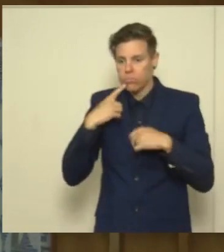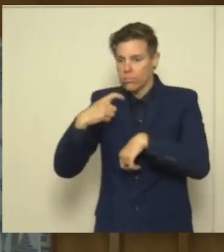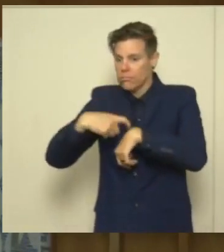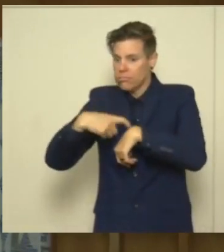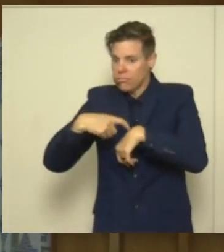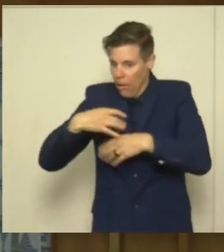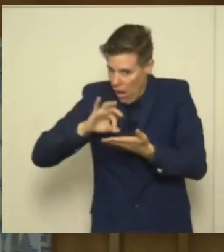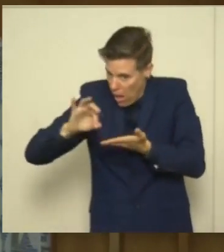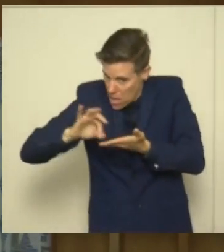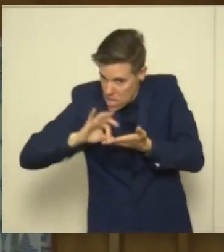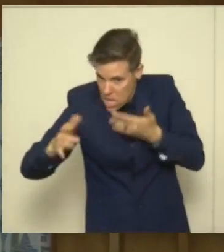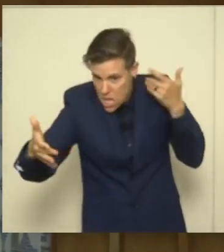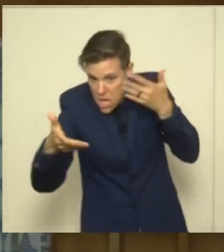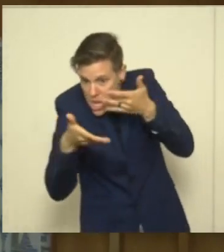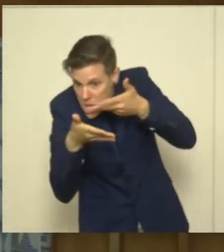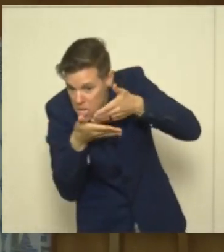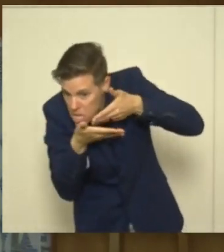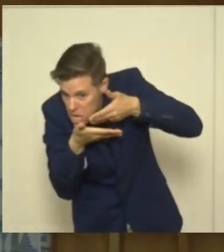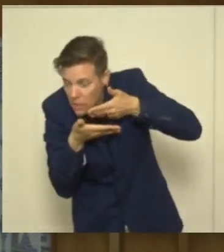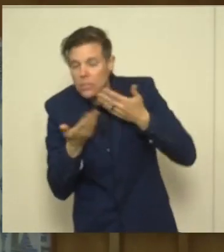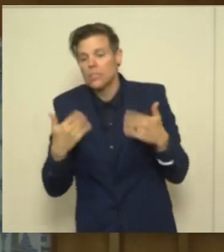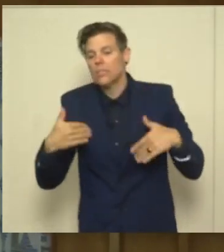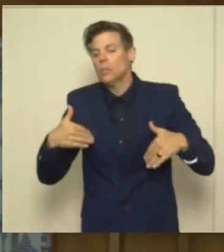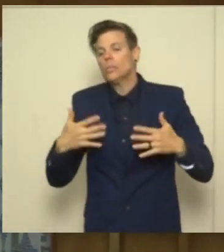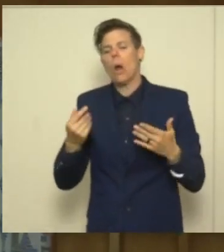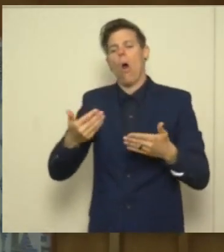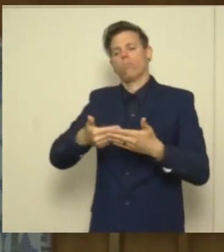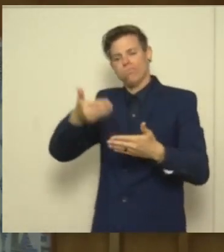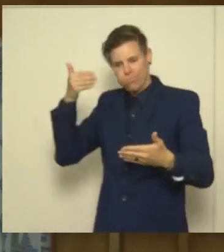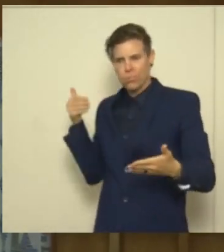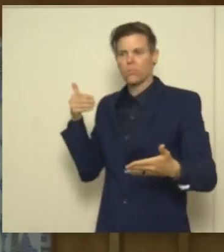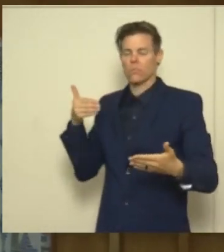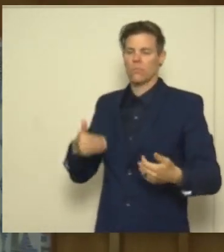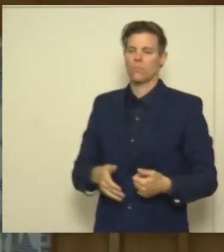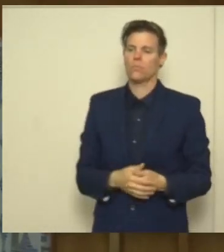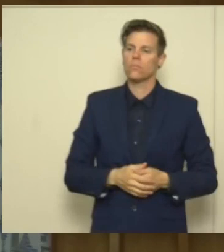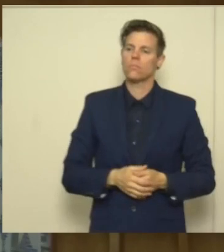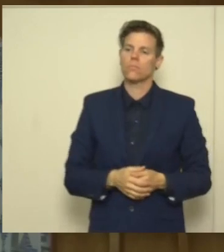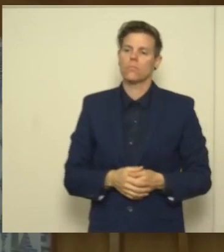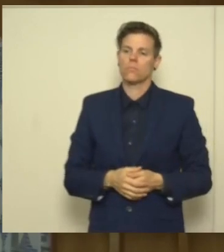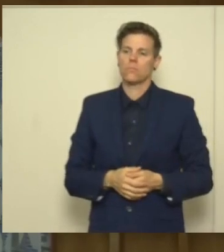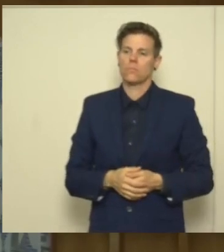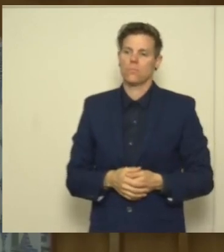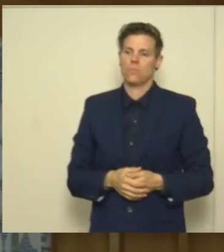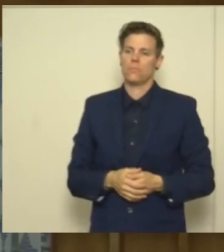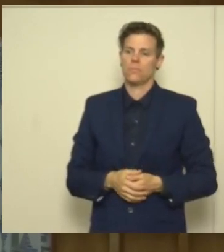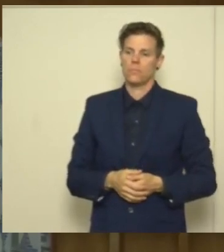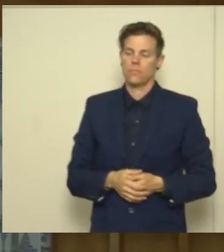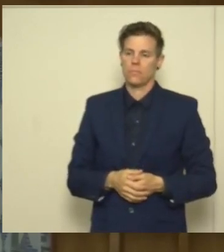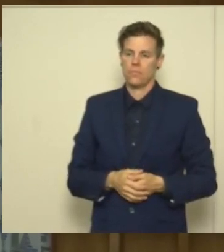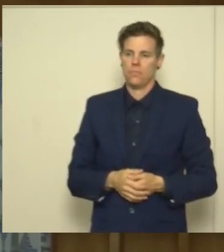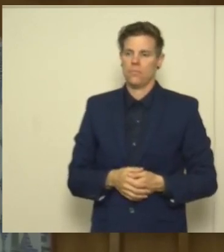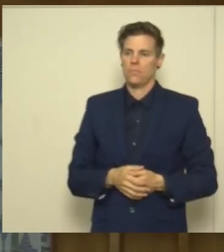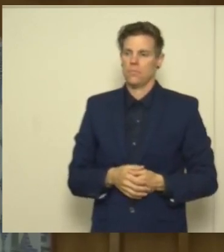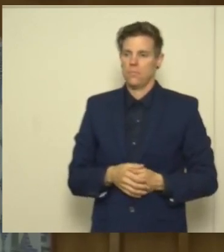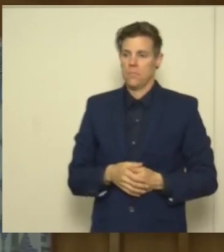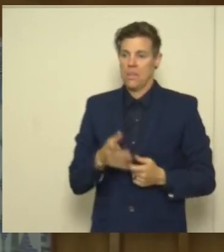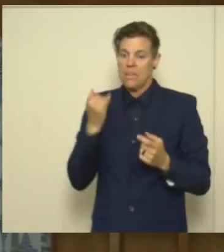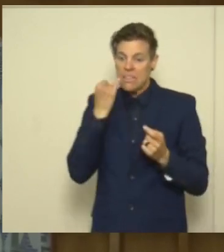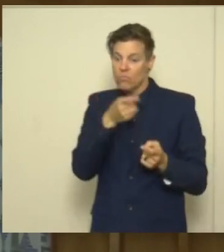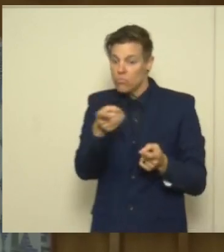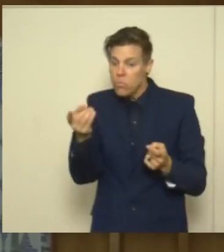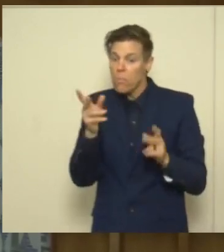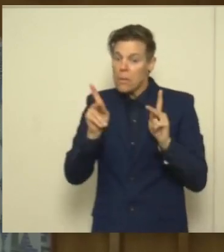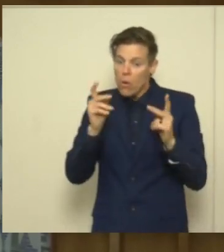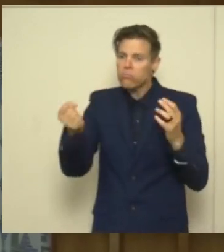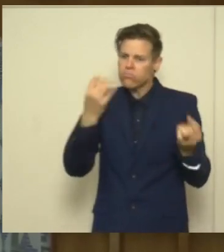I think by and large, barring any really unforeseen unusual behavior like that, we will have the majority